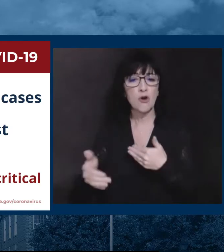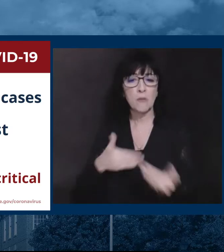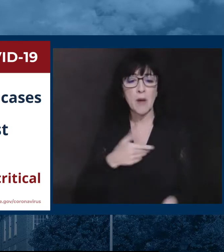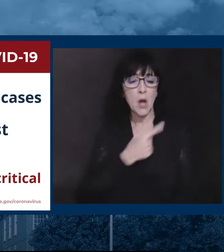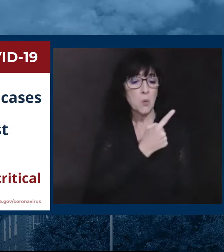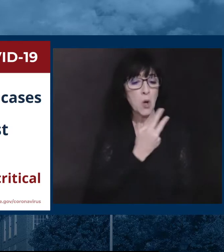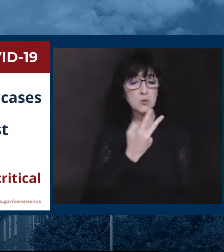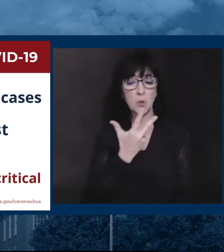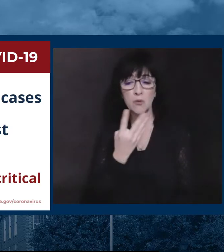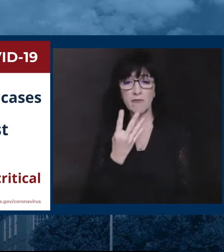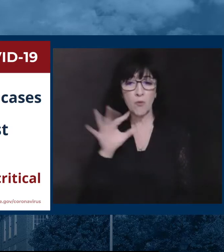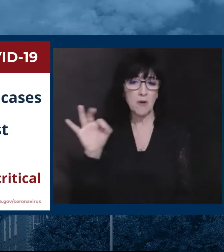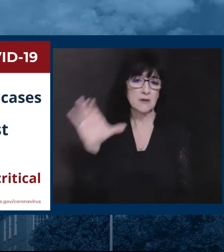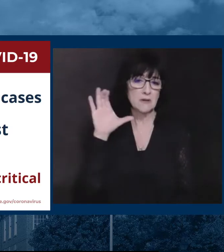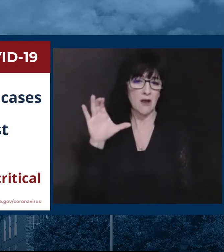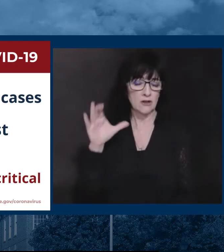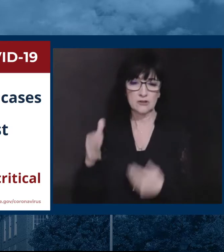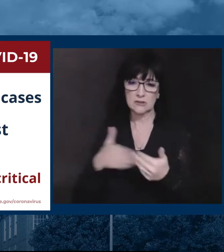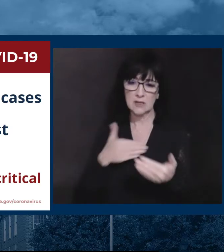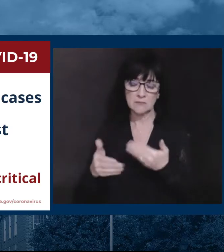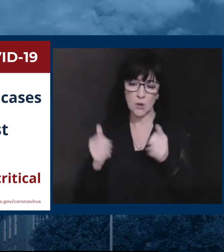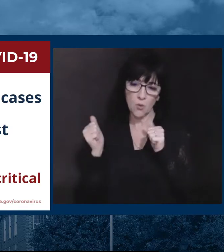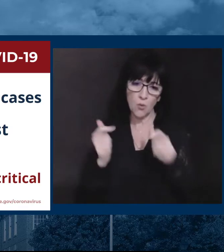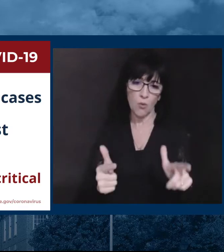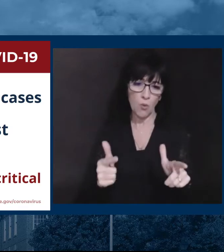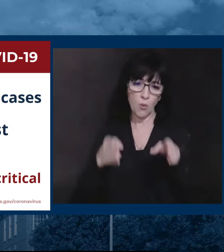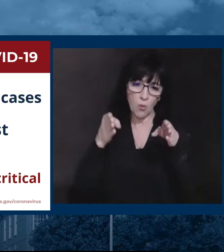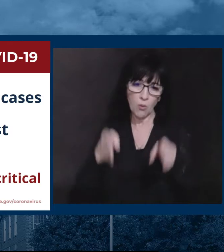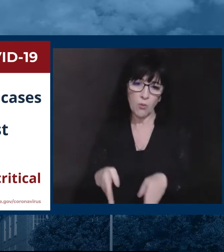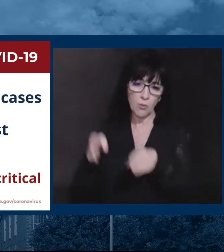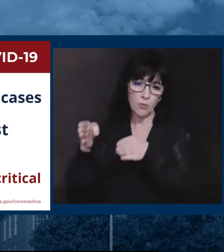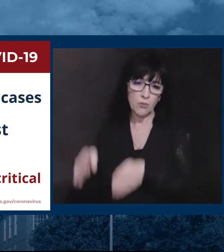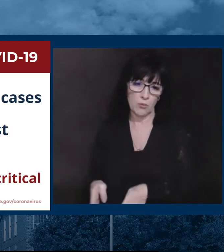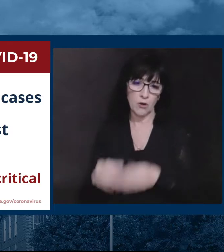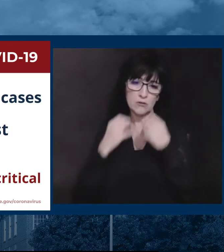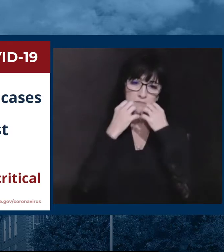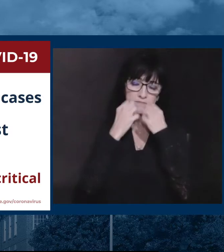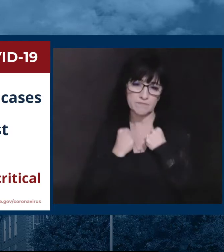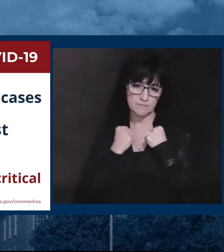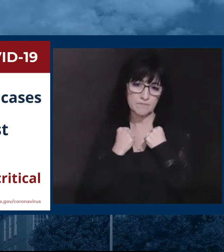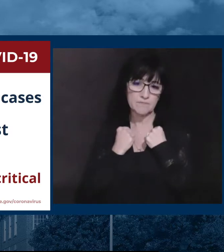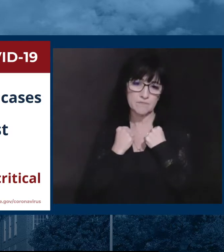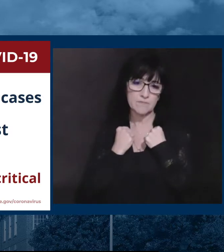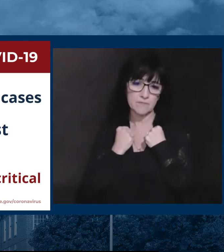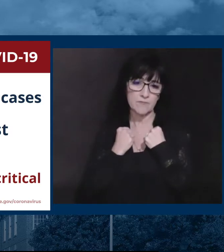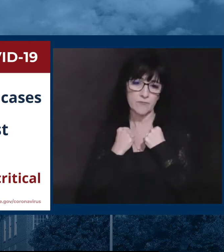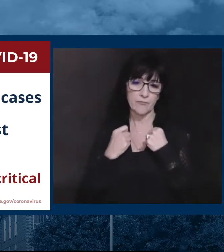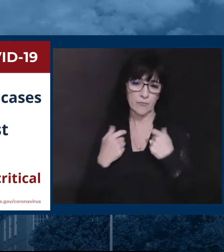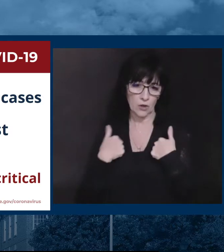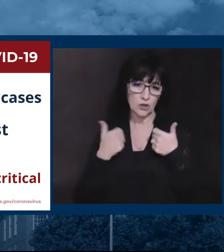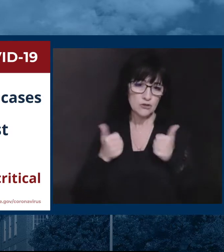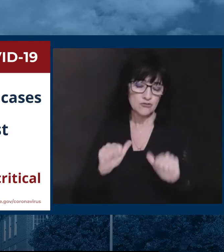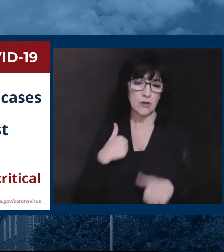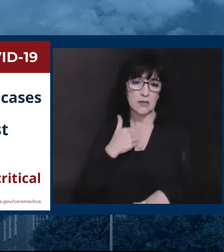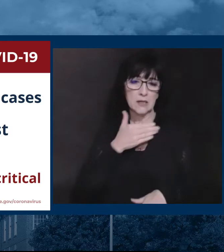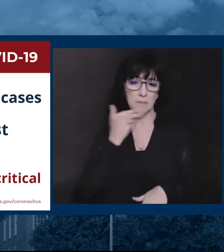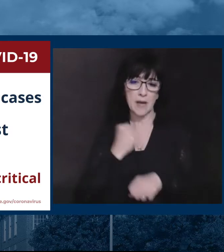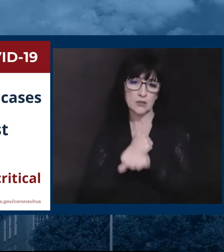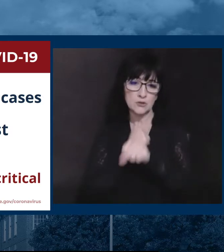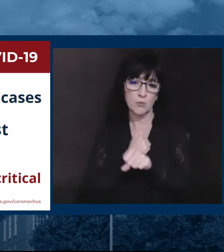that we put forward to protect the most vulnerable among us, our neighbors and our family